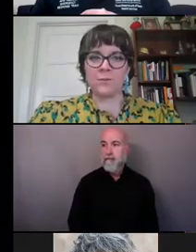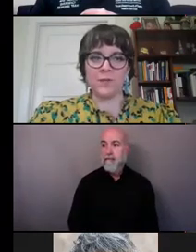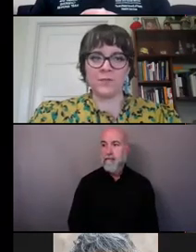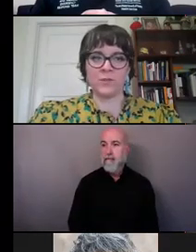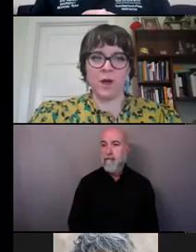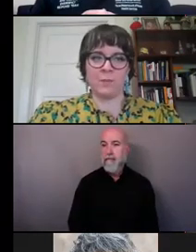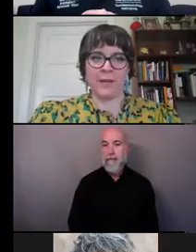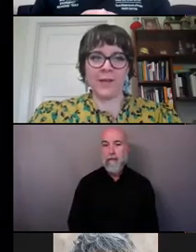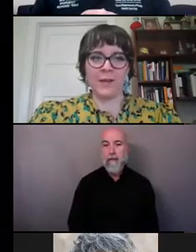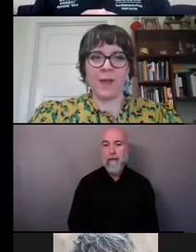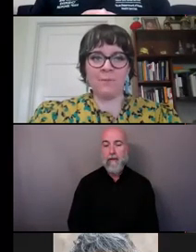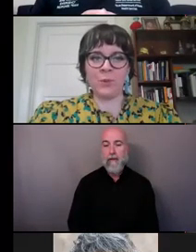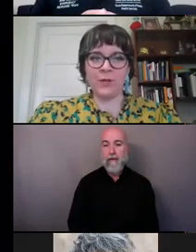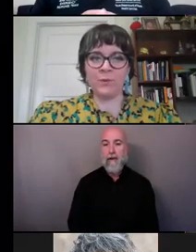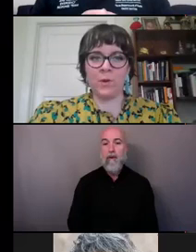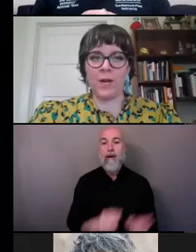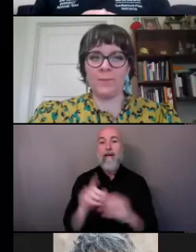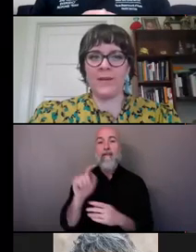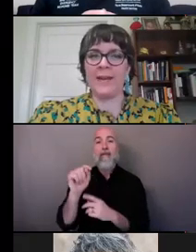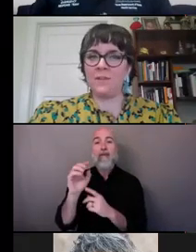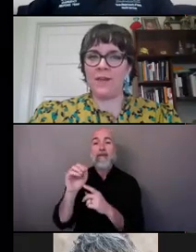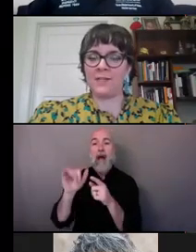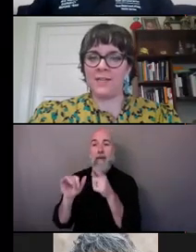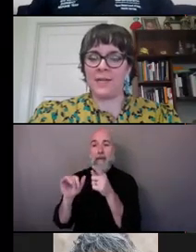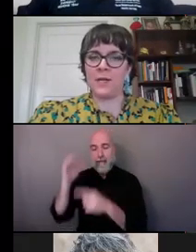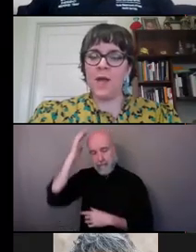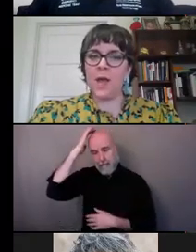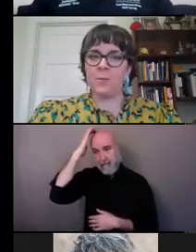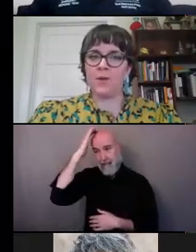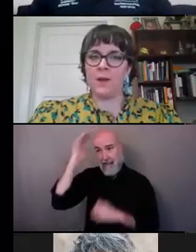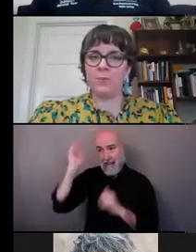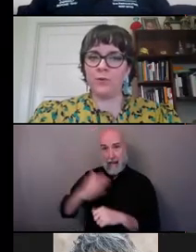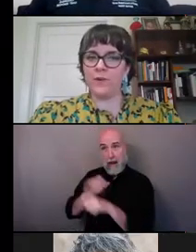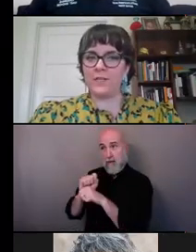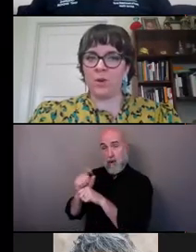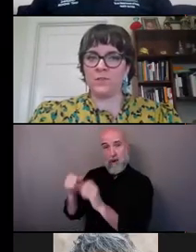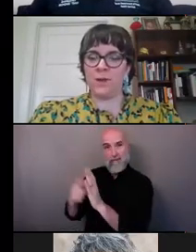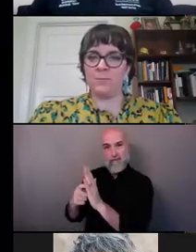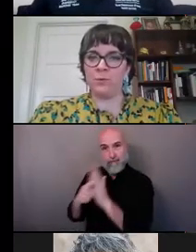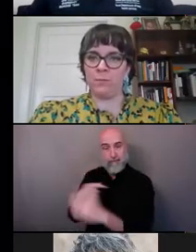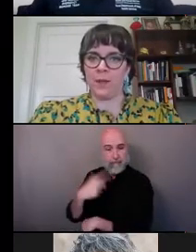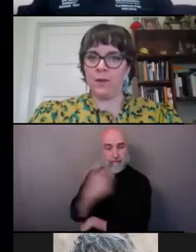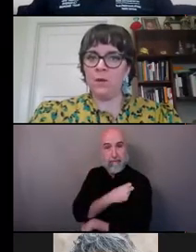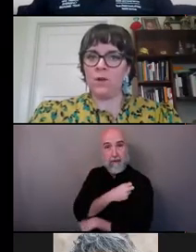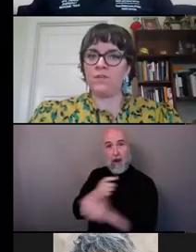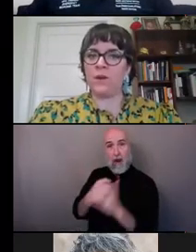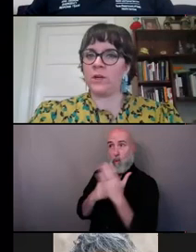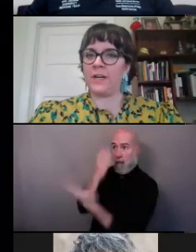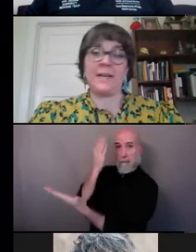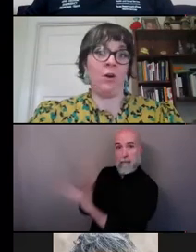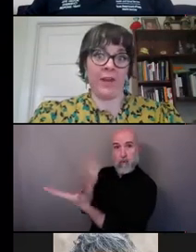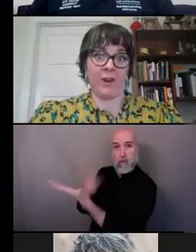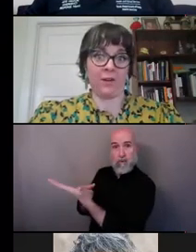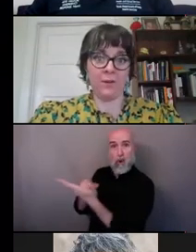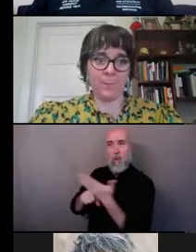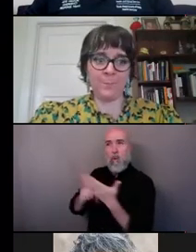I think this one is for Tommy. Can my employer require me to get the vaccine and provide proof as terms of my employment? What if I work